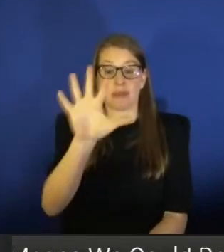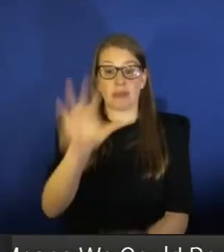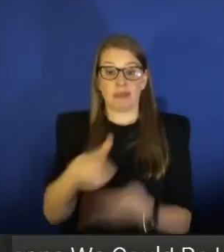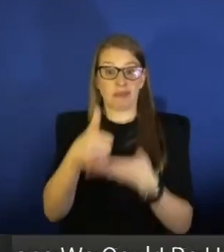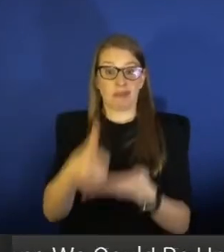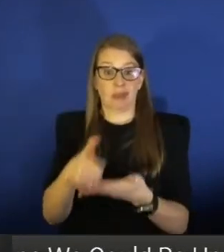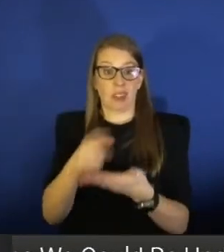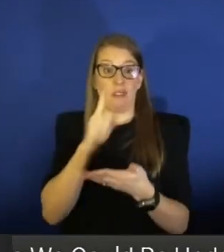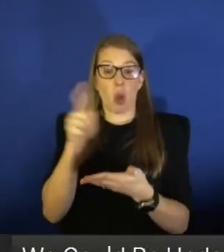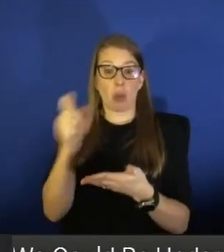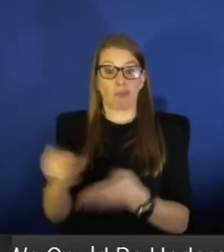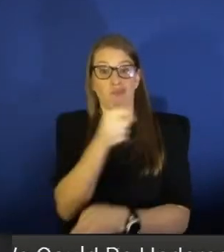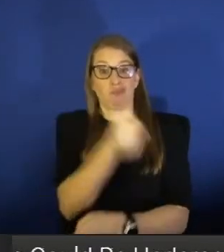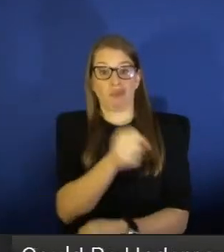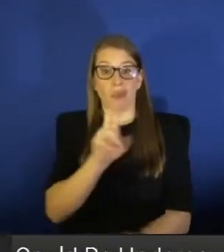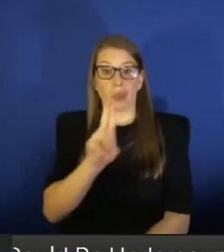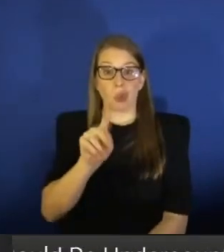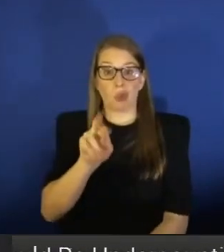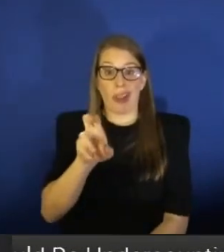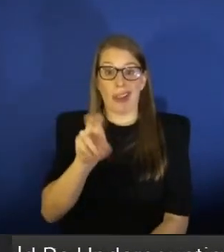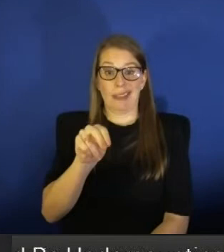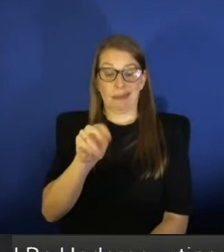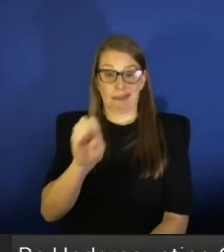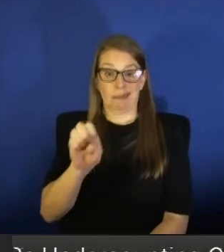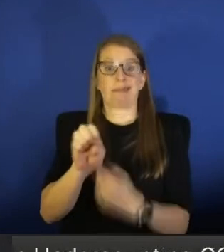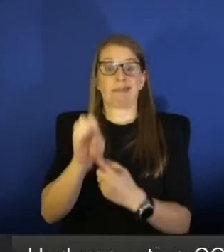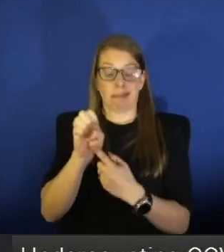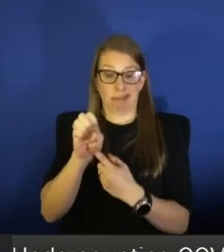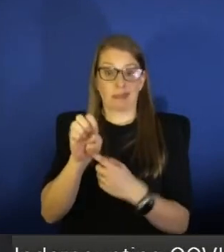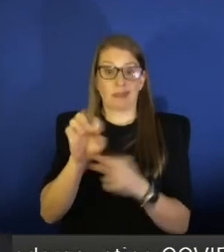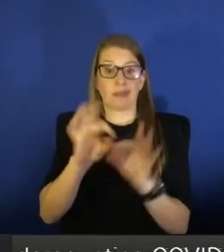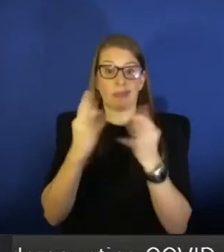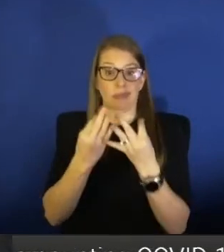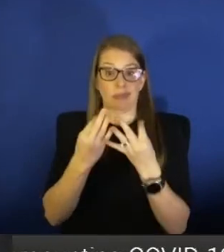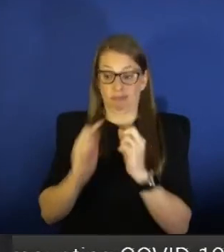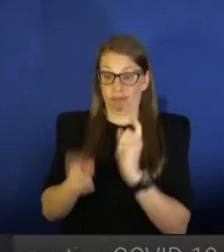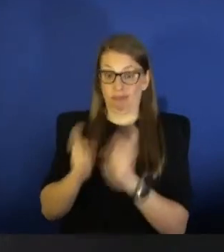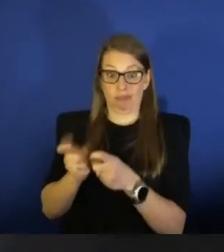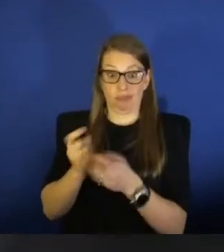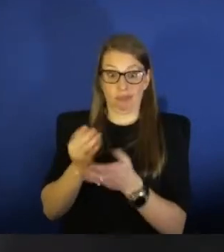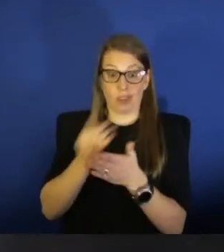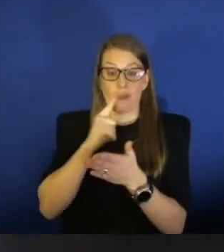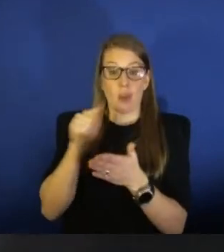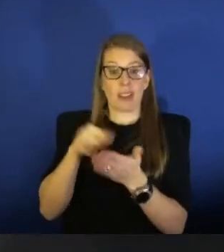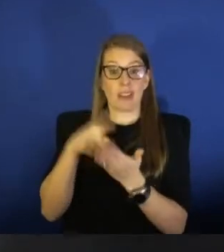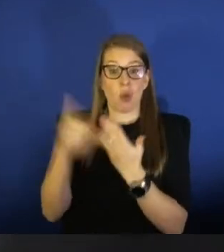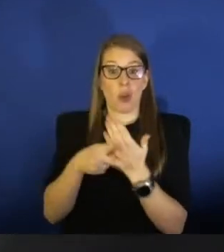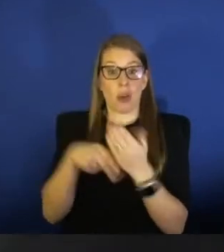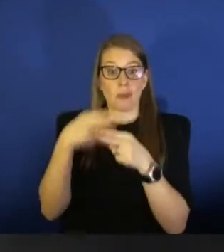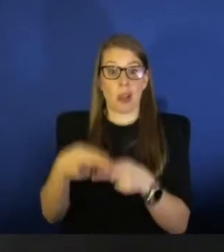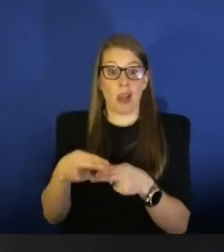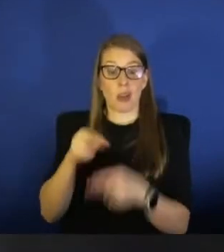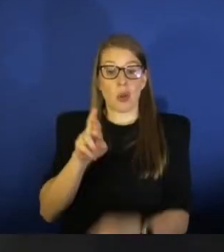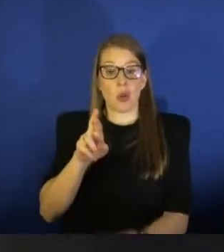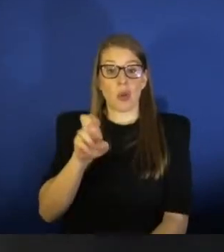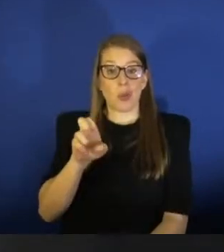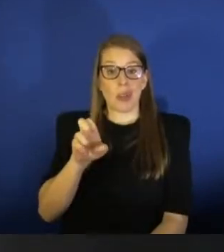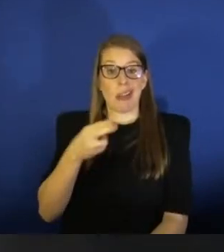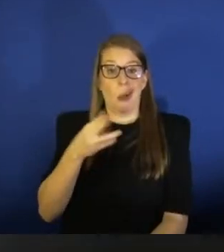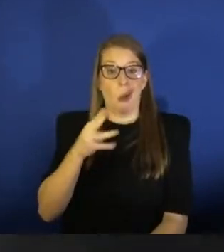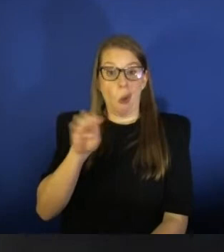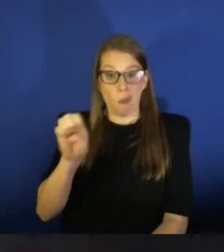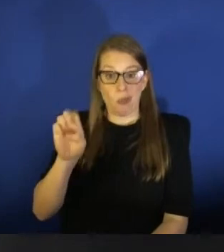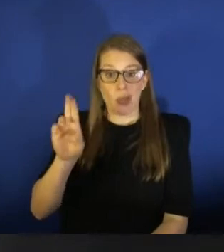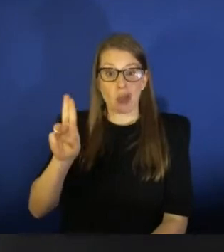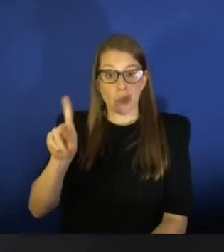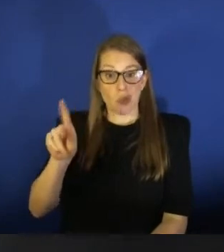refugees, and asked us to partner with them in terms of donating funds for this program called Rehome Ukraine, which